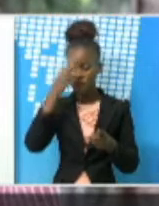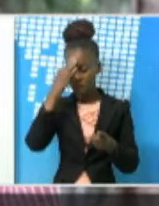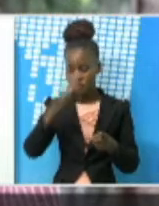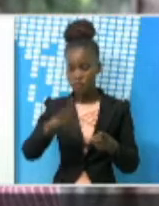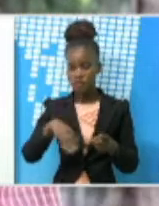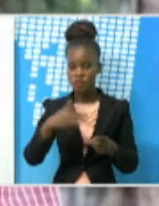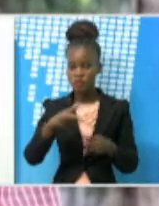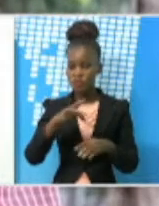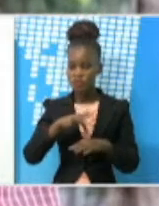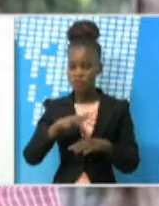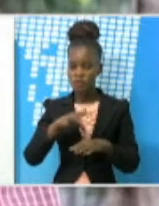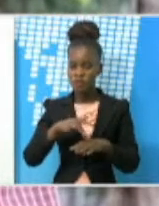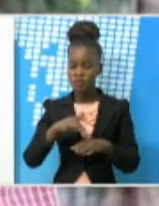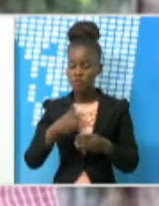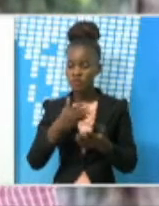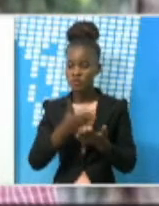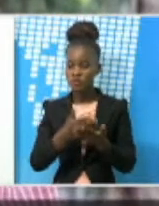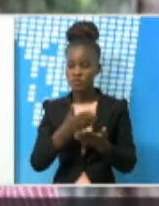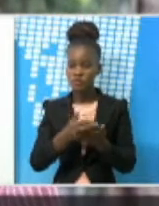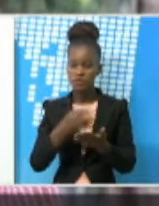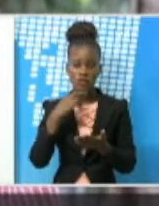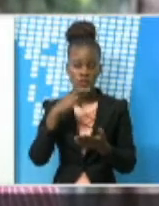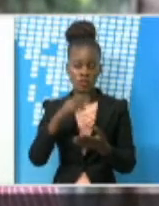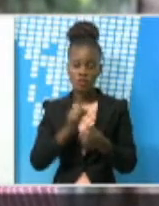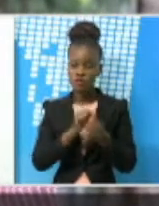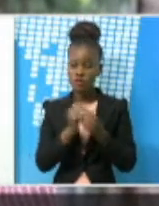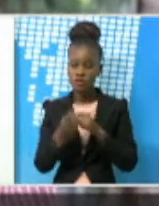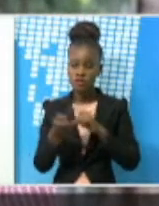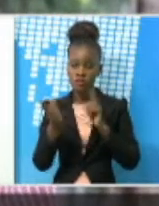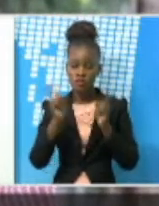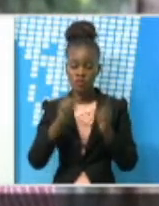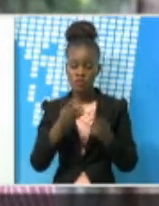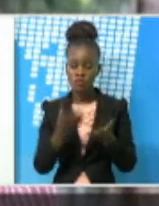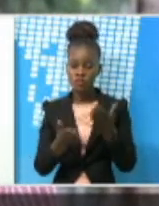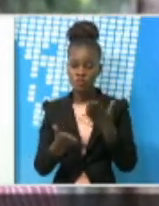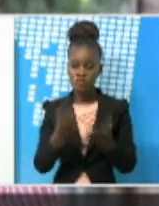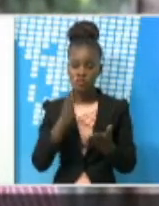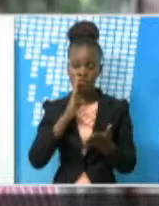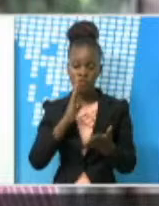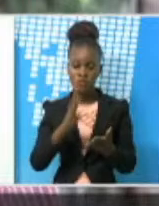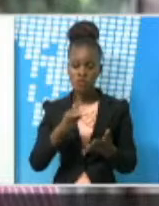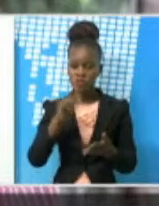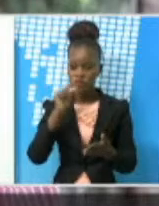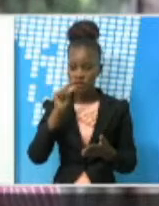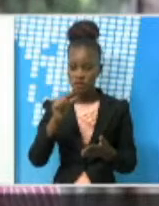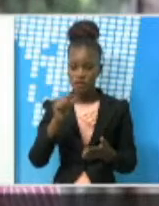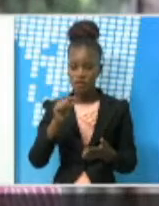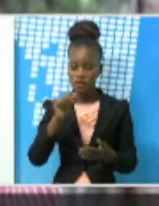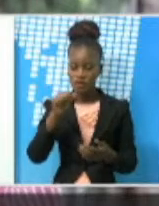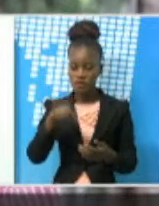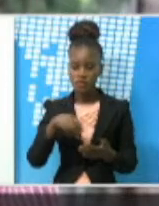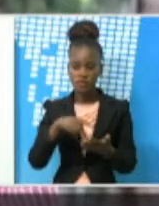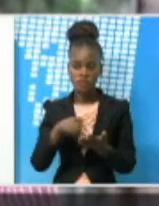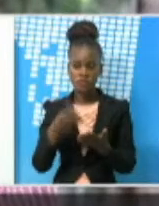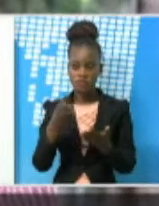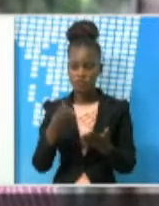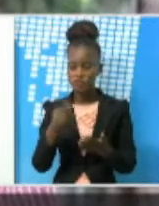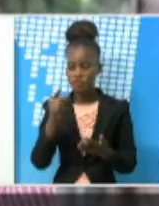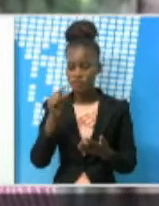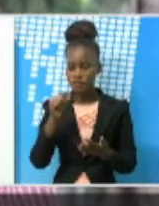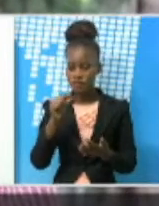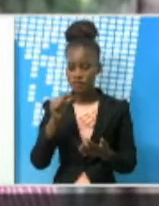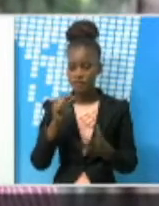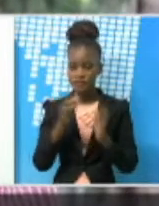there are some proposals which have been floated that maybe smaller tax Ssokos could pay a small tax, and